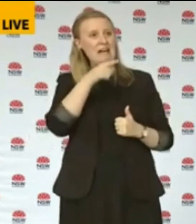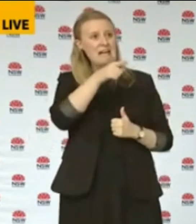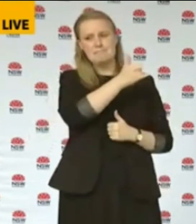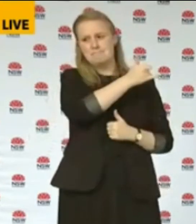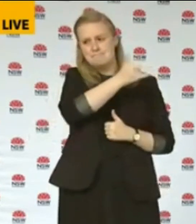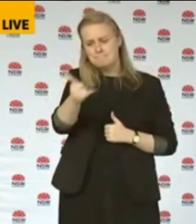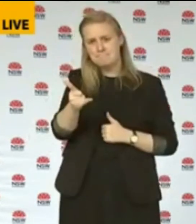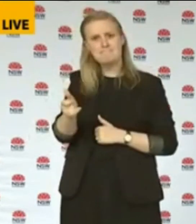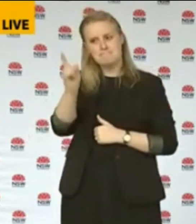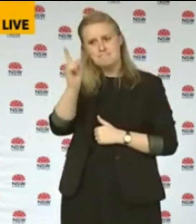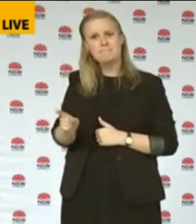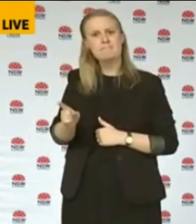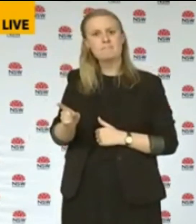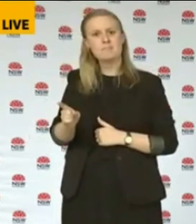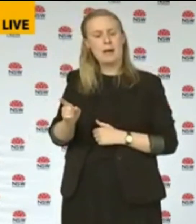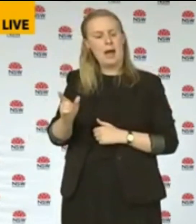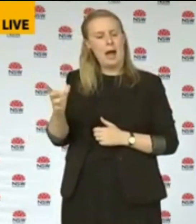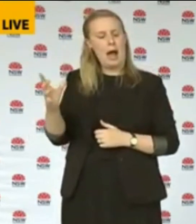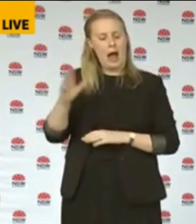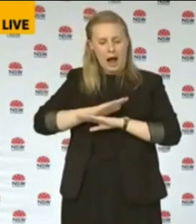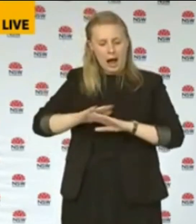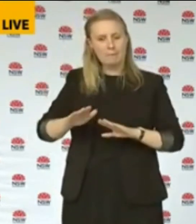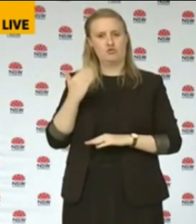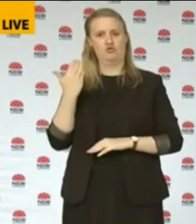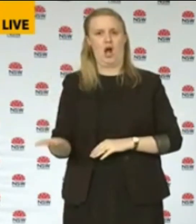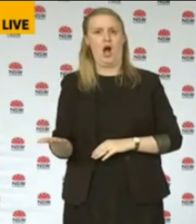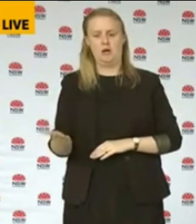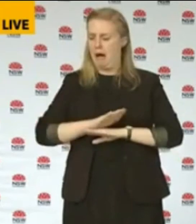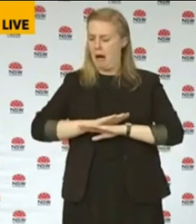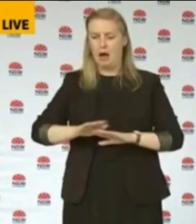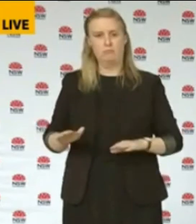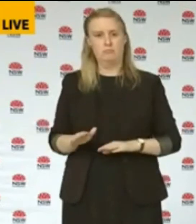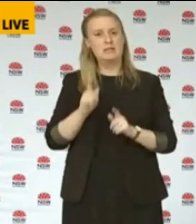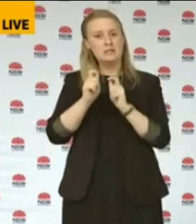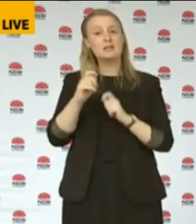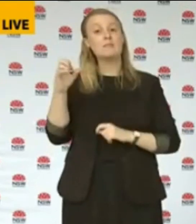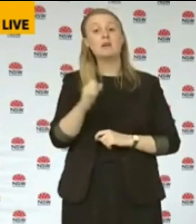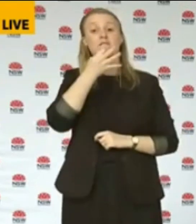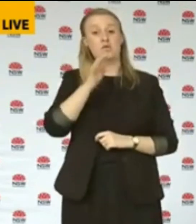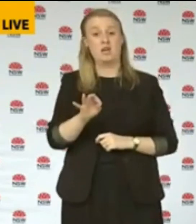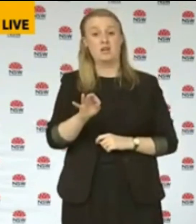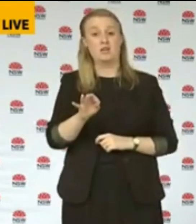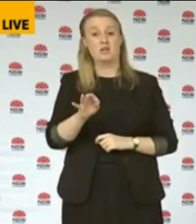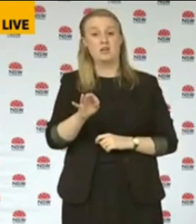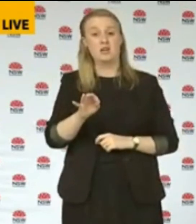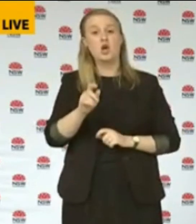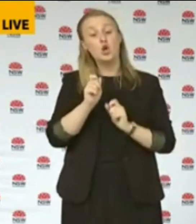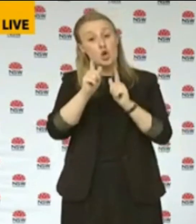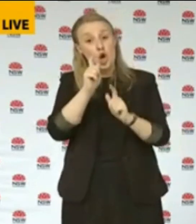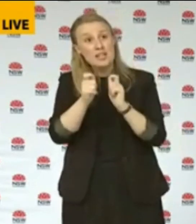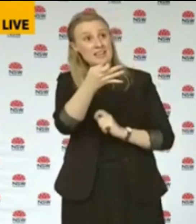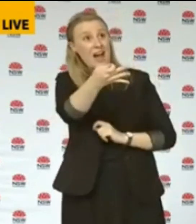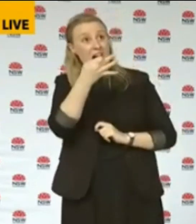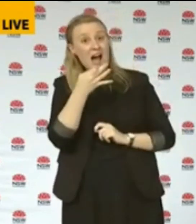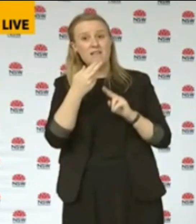in unequivocal terms, people will not be charged. If you have a Medicare card and you're asked for that, well, all right, you can submit that and they can recover some